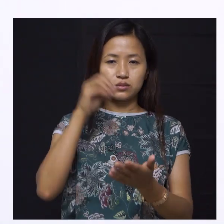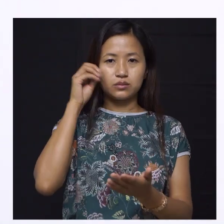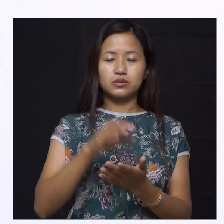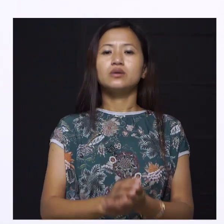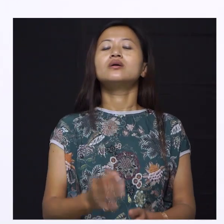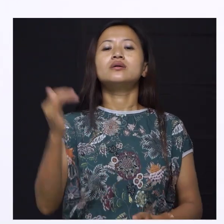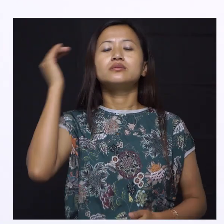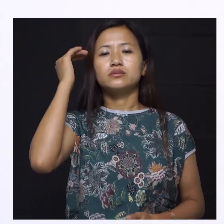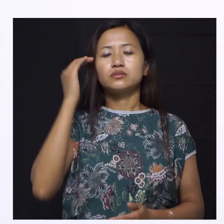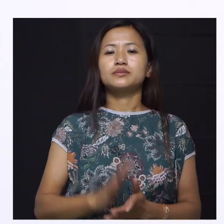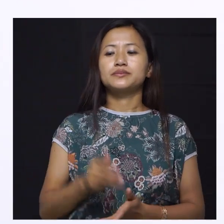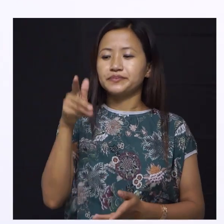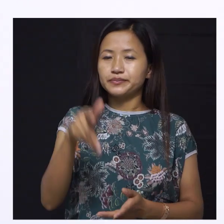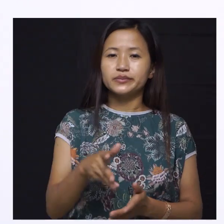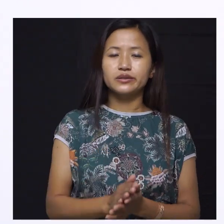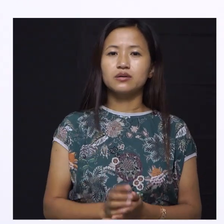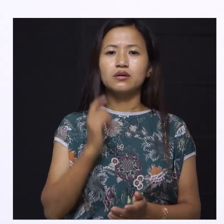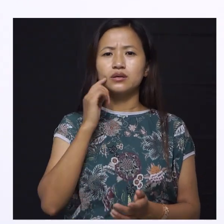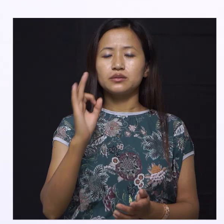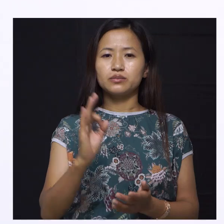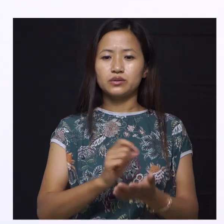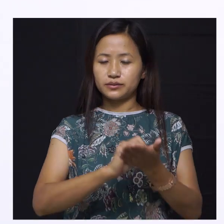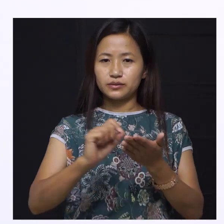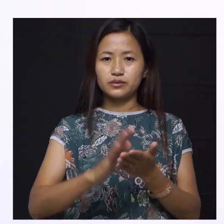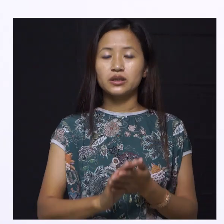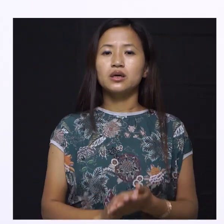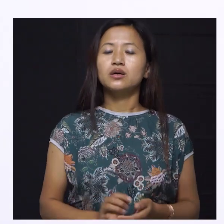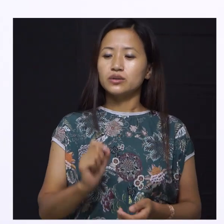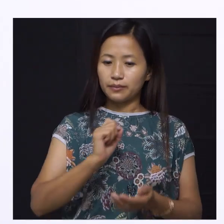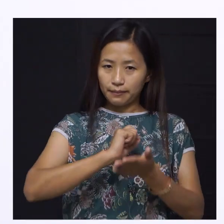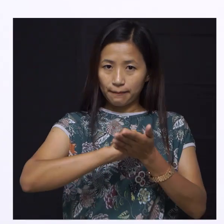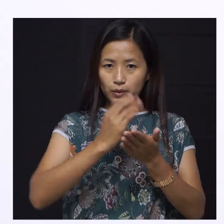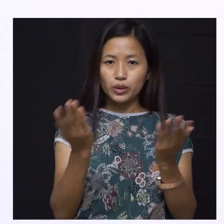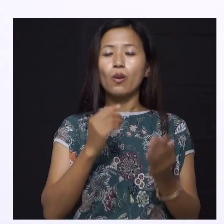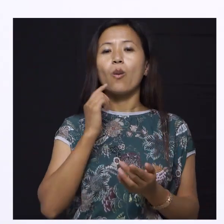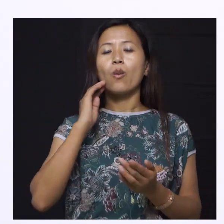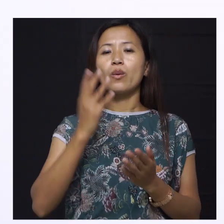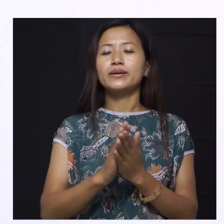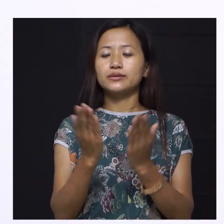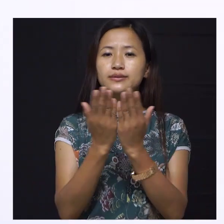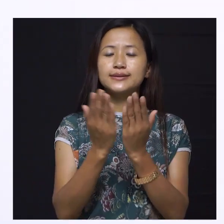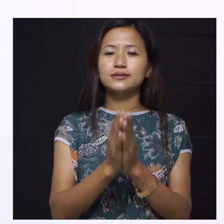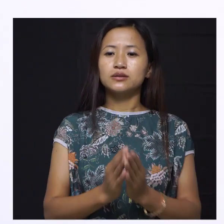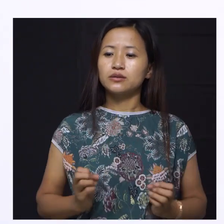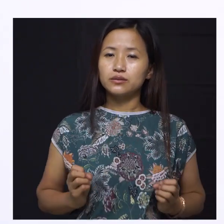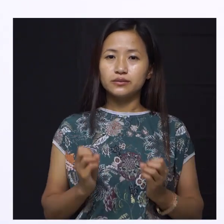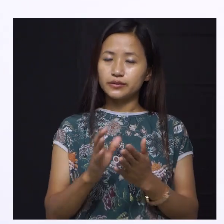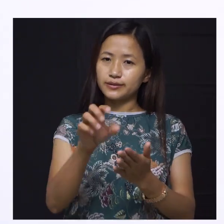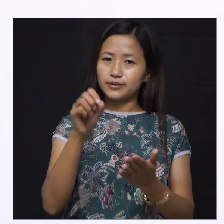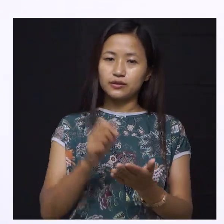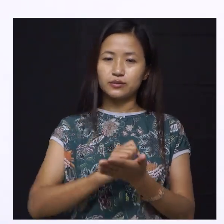you seem important, you can even mark it with a pen or a pencil on your textbook, which will help you for your later references,